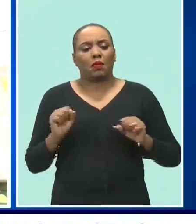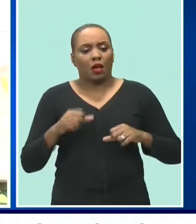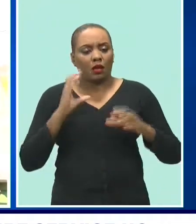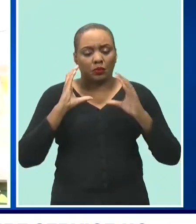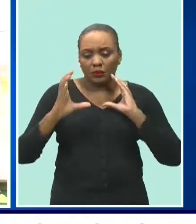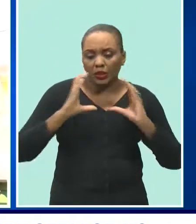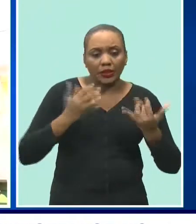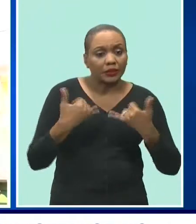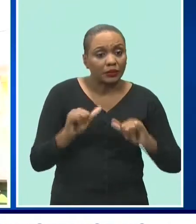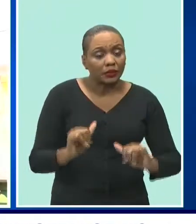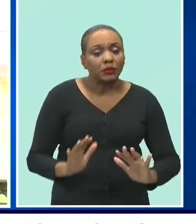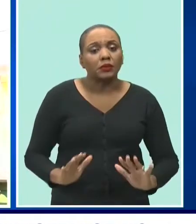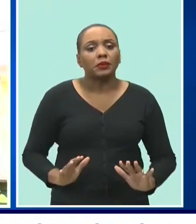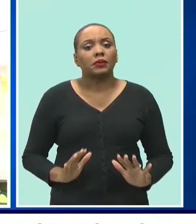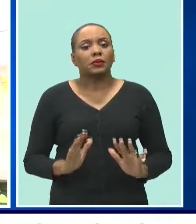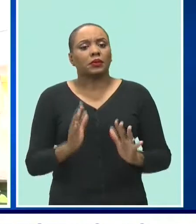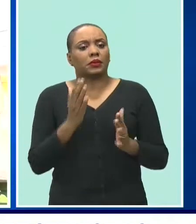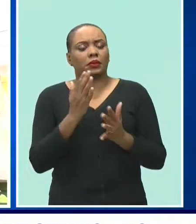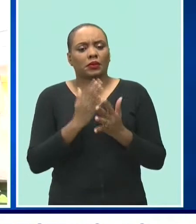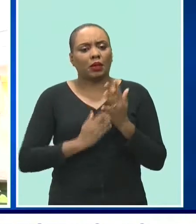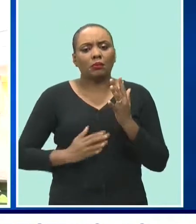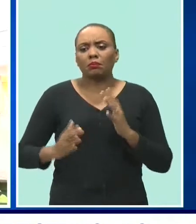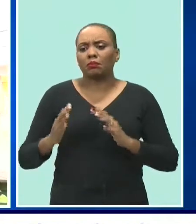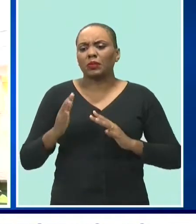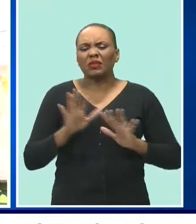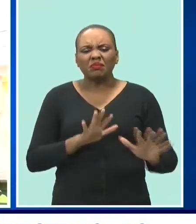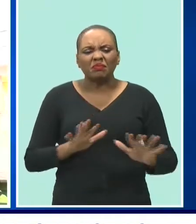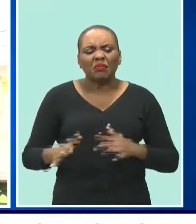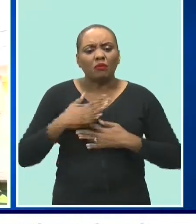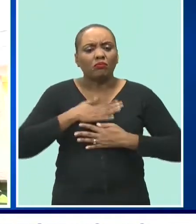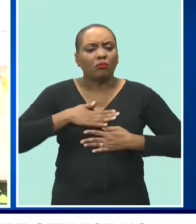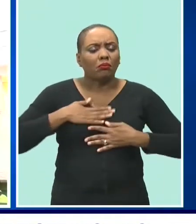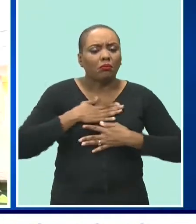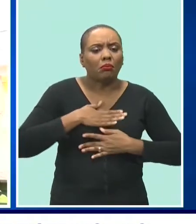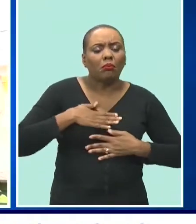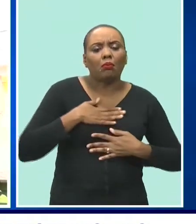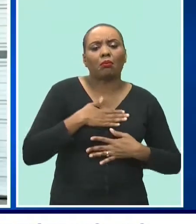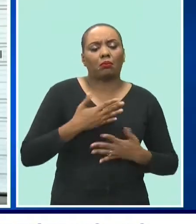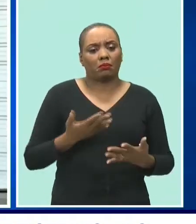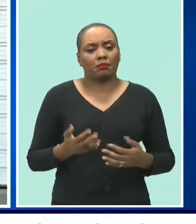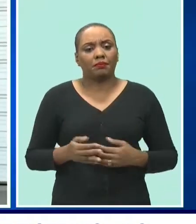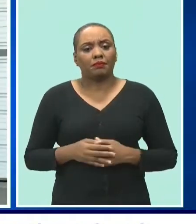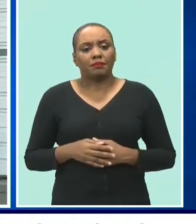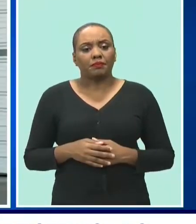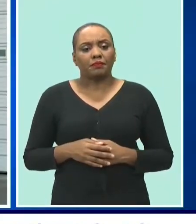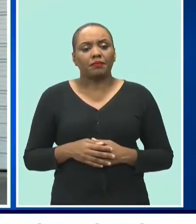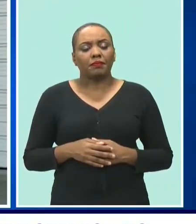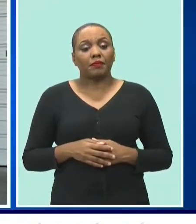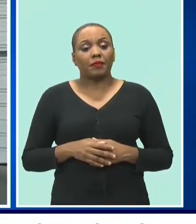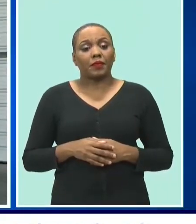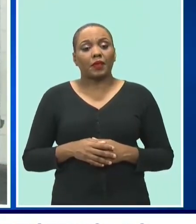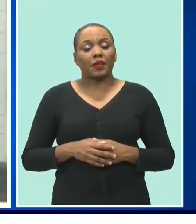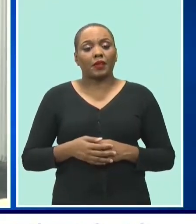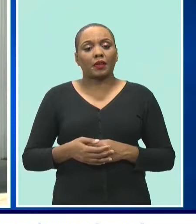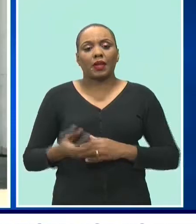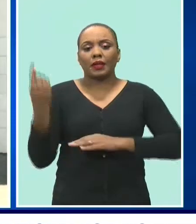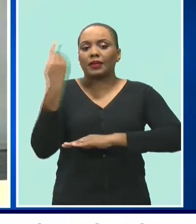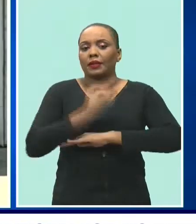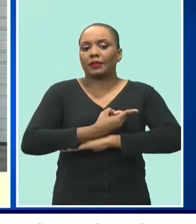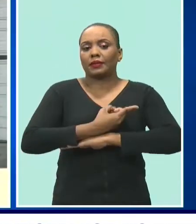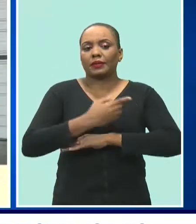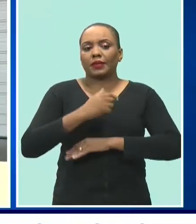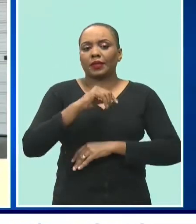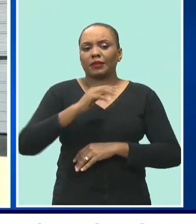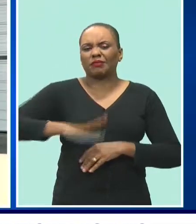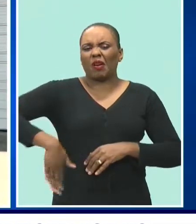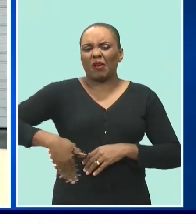some communication facility and recreational facility, etc. Mr. Hinkson says a date has not been given as